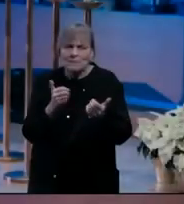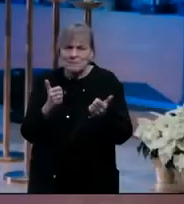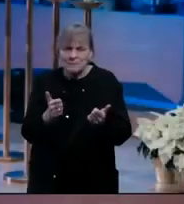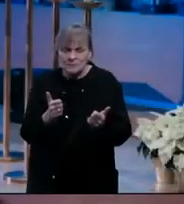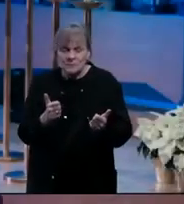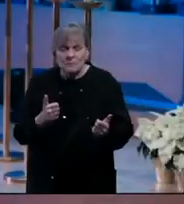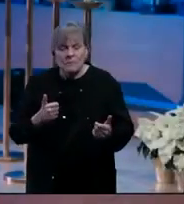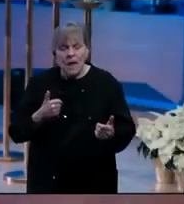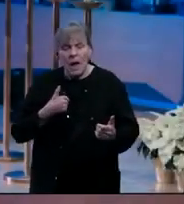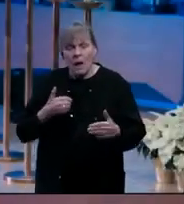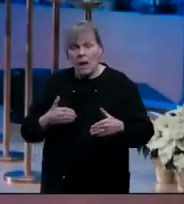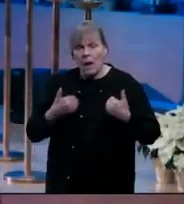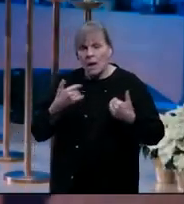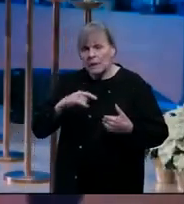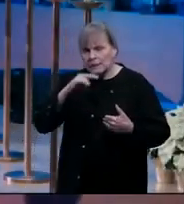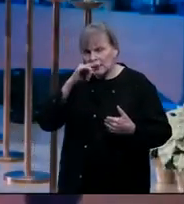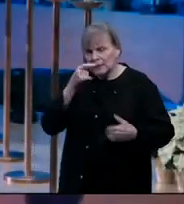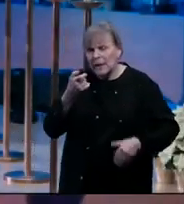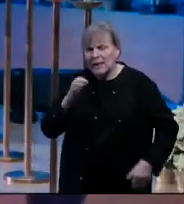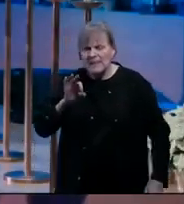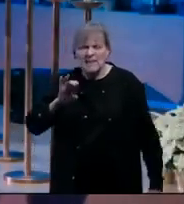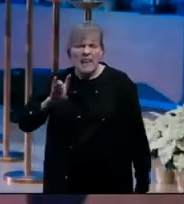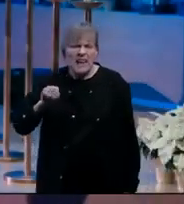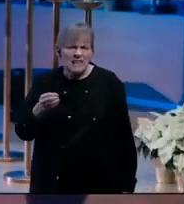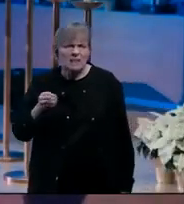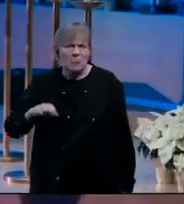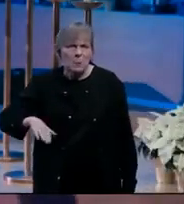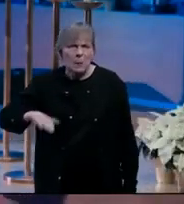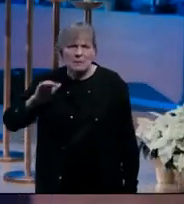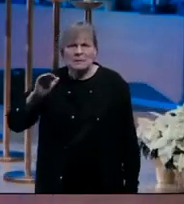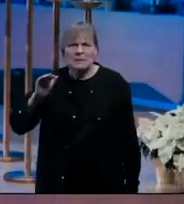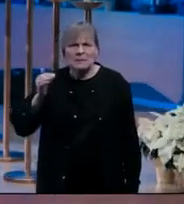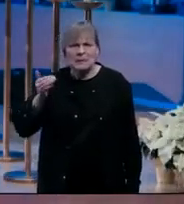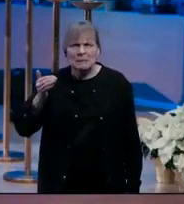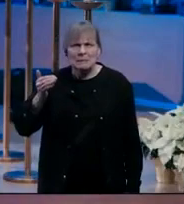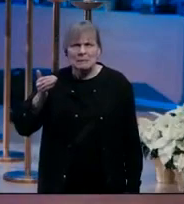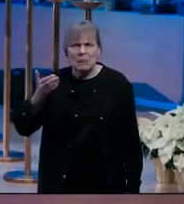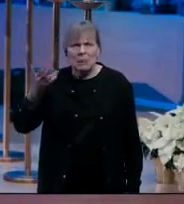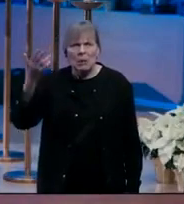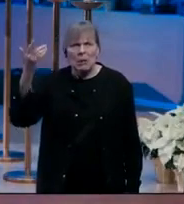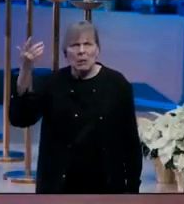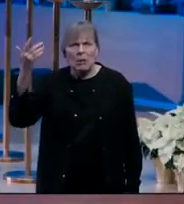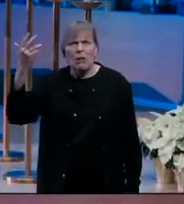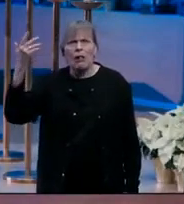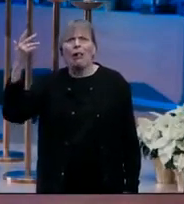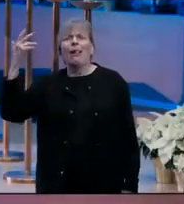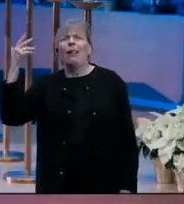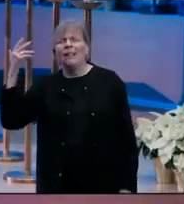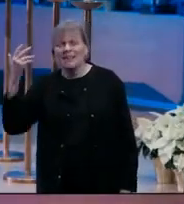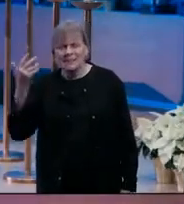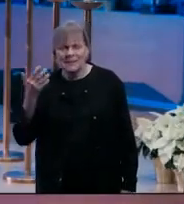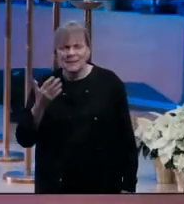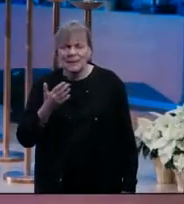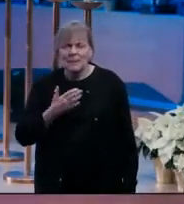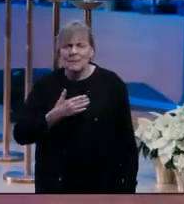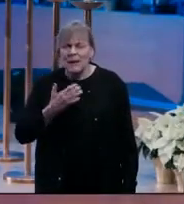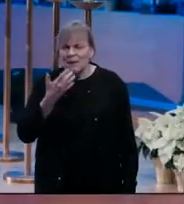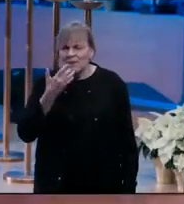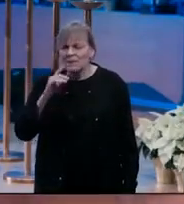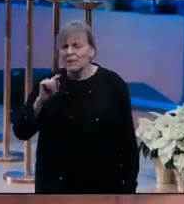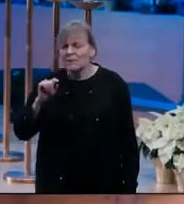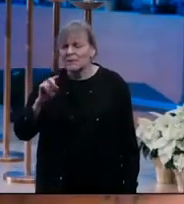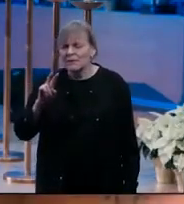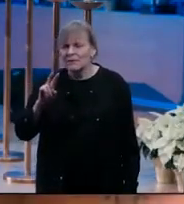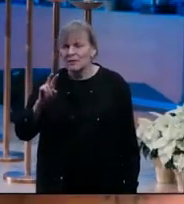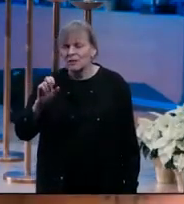Hey, when I was a kid growing up in the 1980s, that seems to be longer and longer ago, one of my favorite television shows